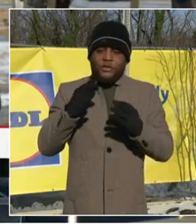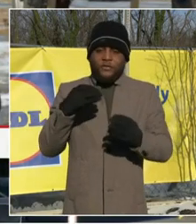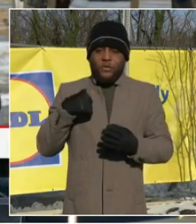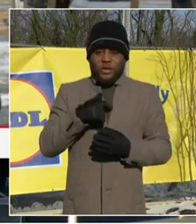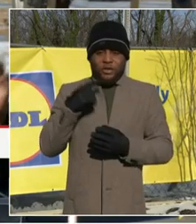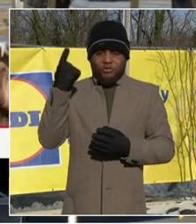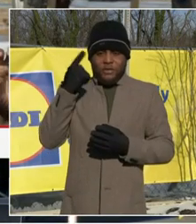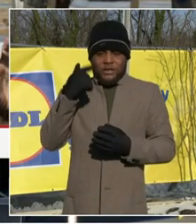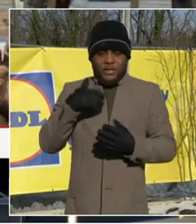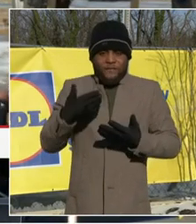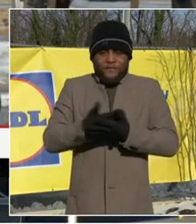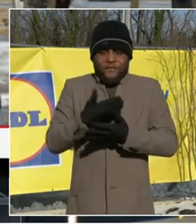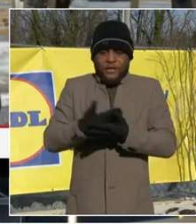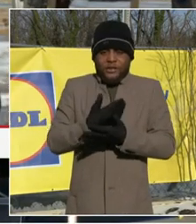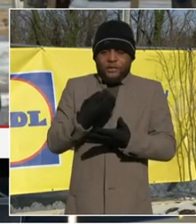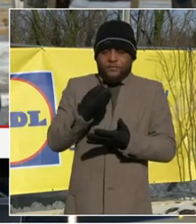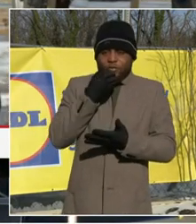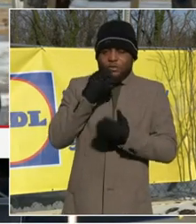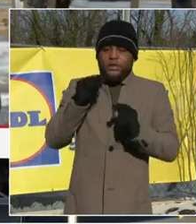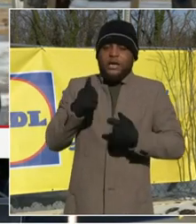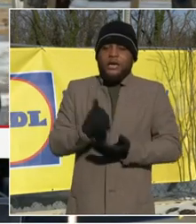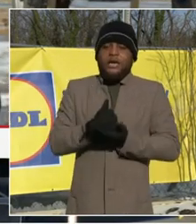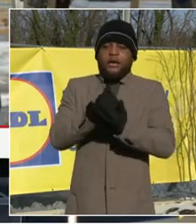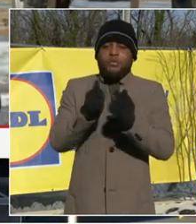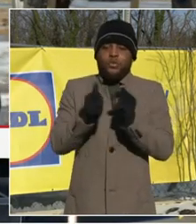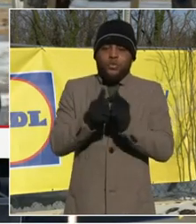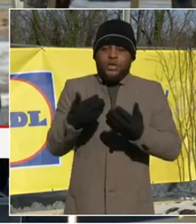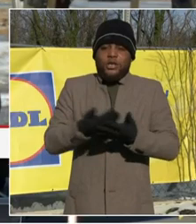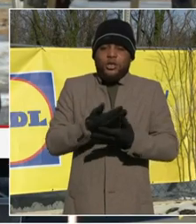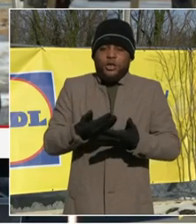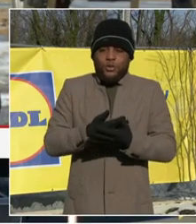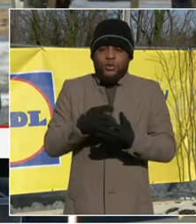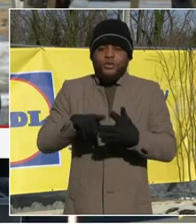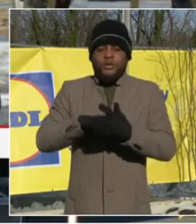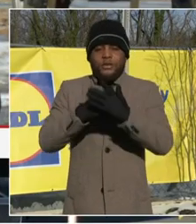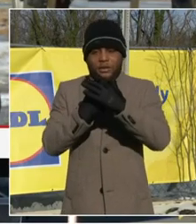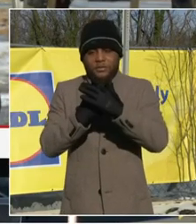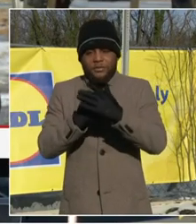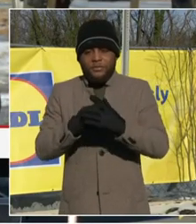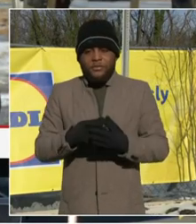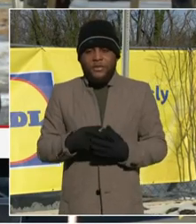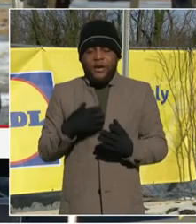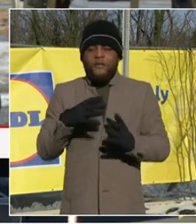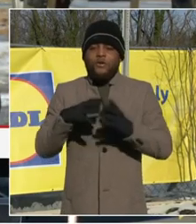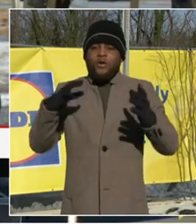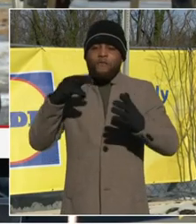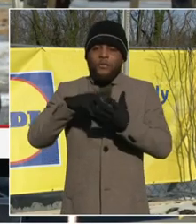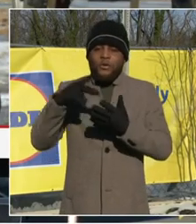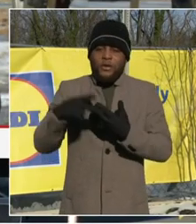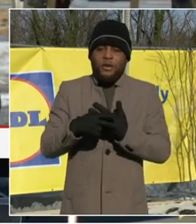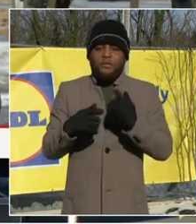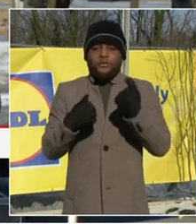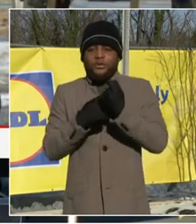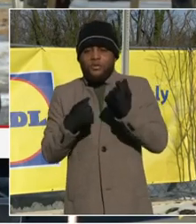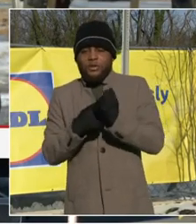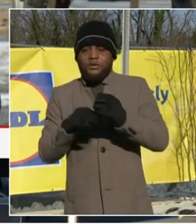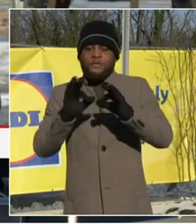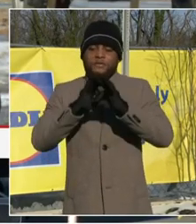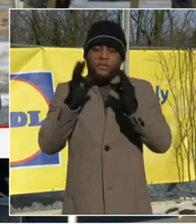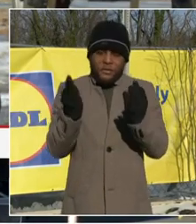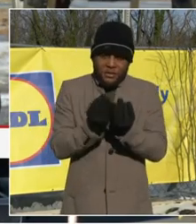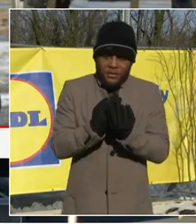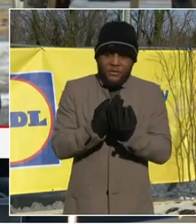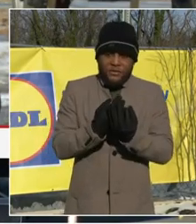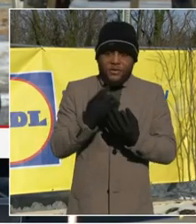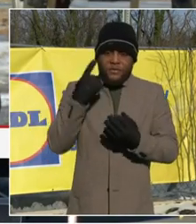start. So we have a lot of programs that support families to get access to food with dollars. So we want to make sure